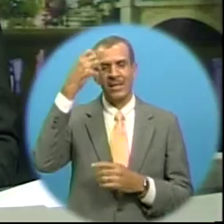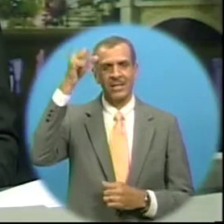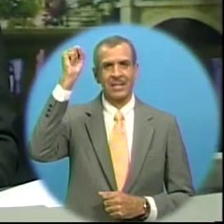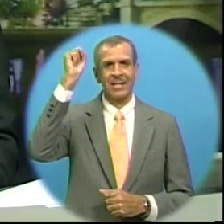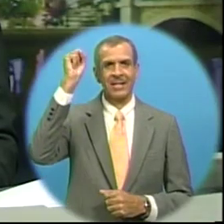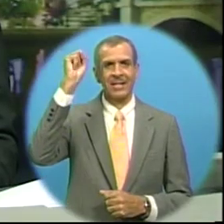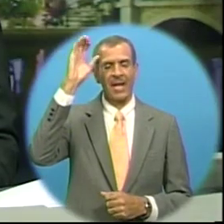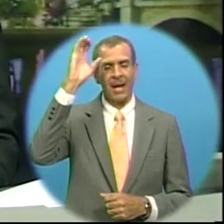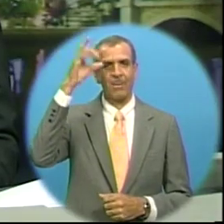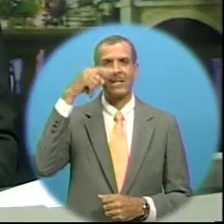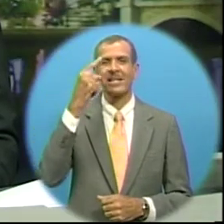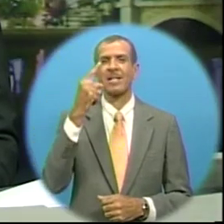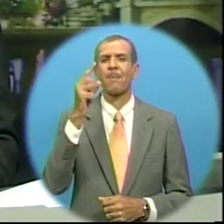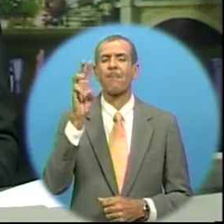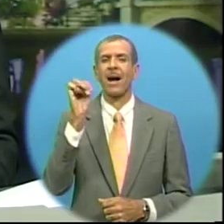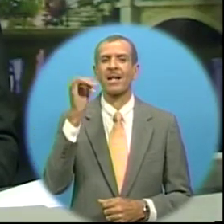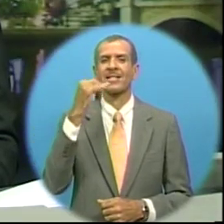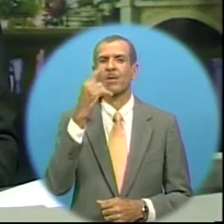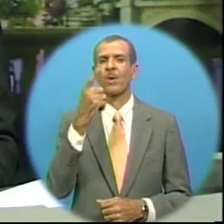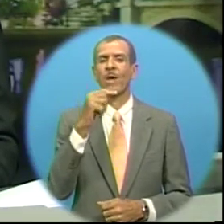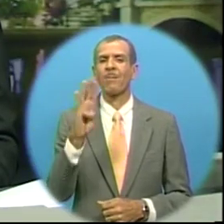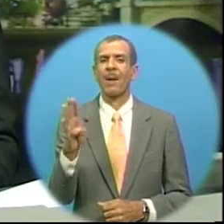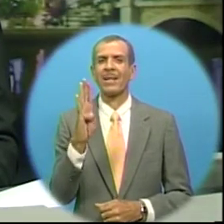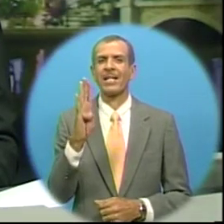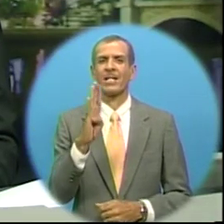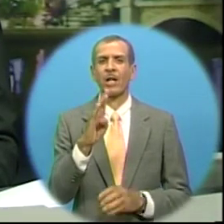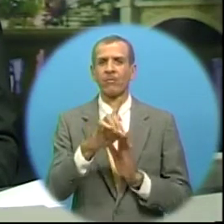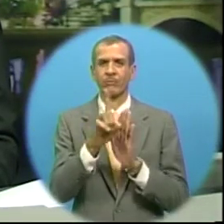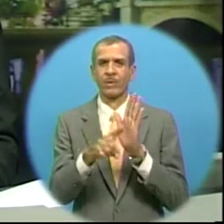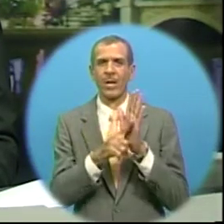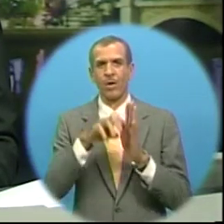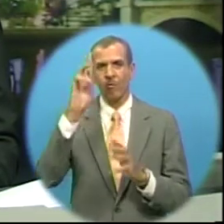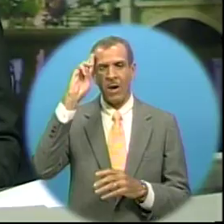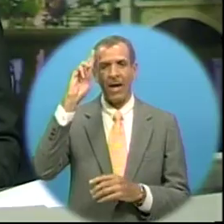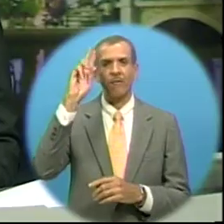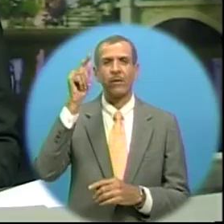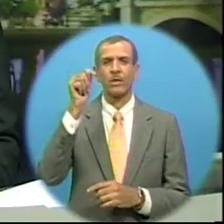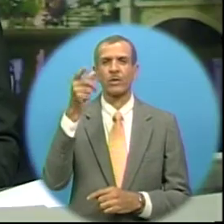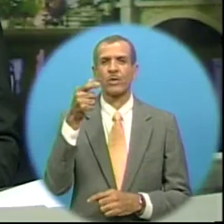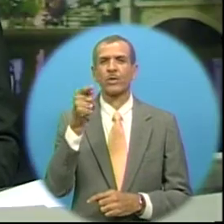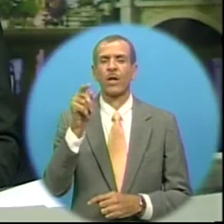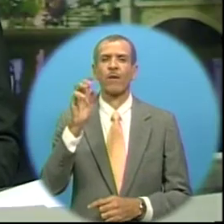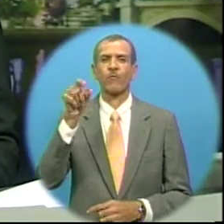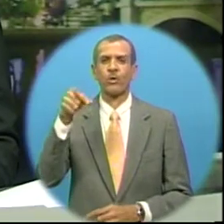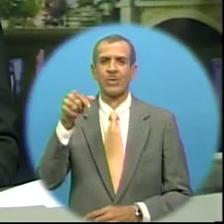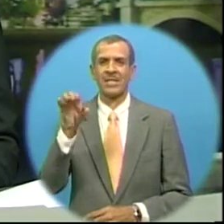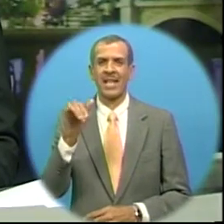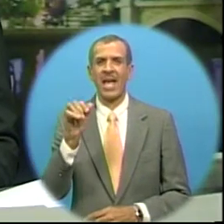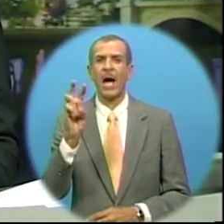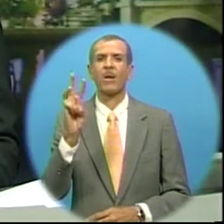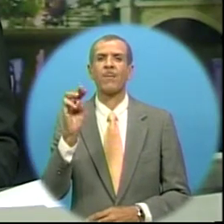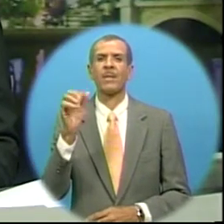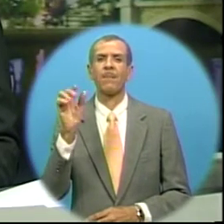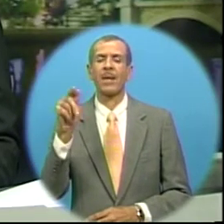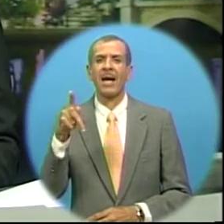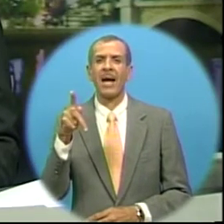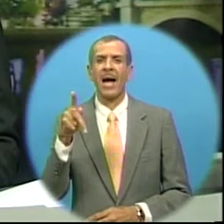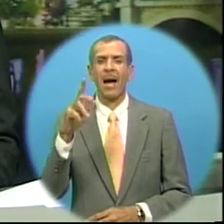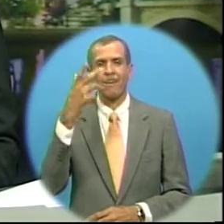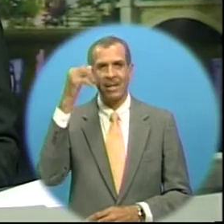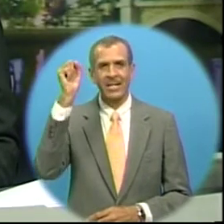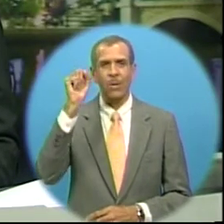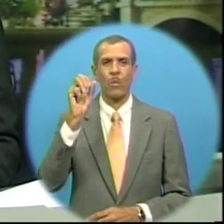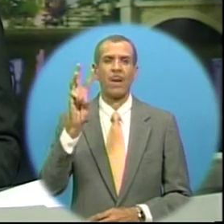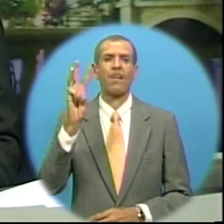except Marlon Samuels, represented by Barbadian attorney Ralph Thorne QC, while WIPA was led by President and CEO